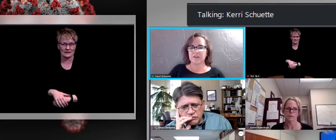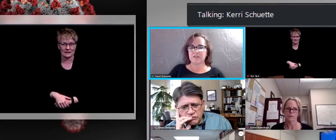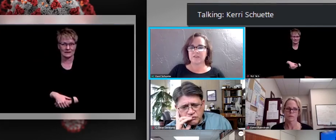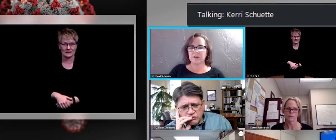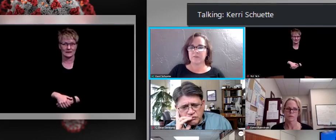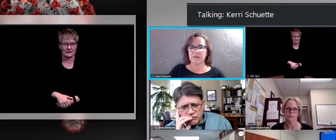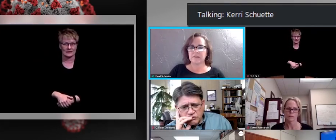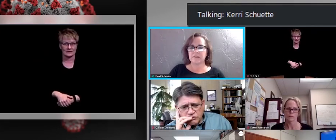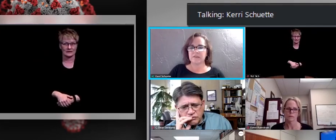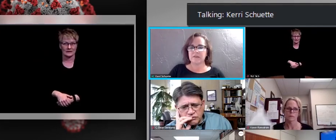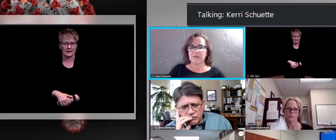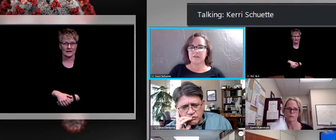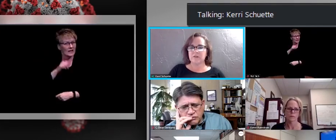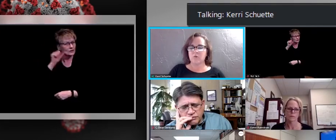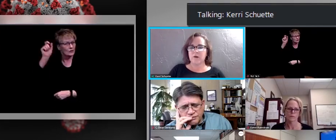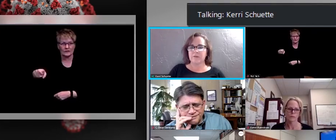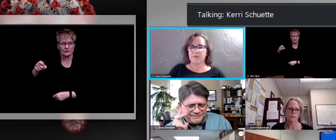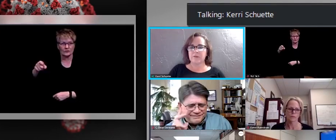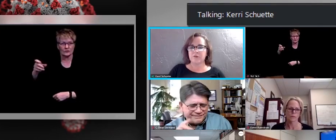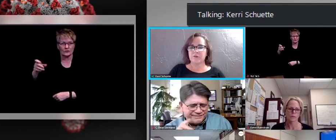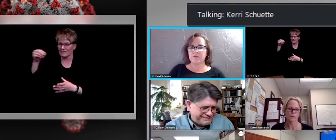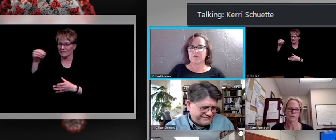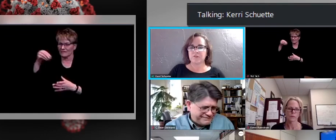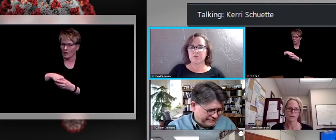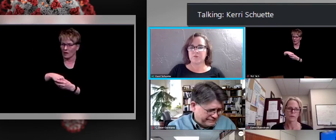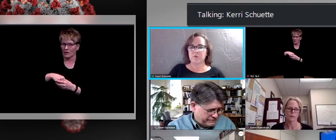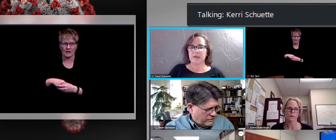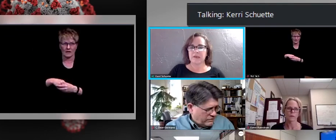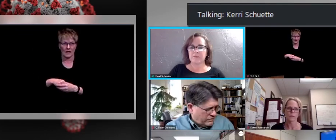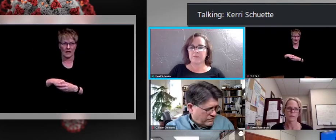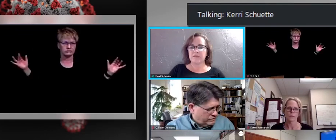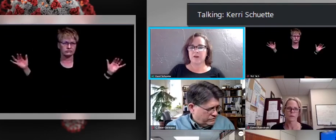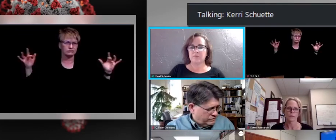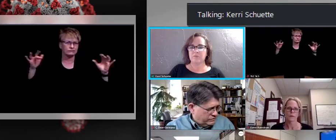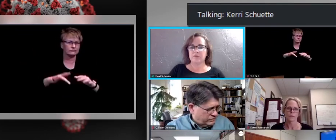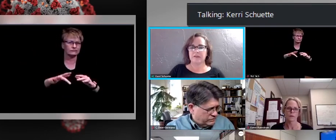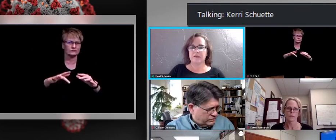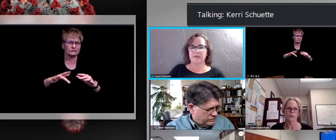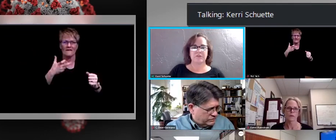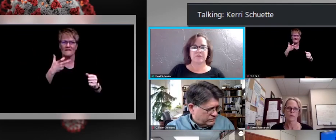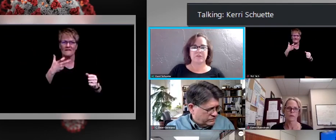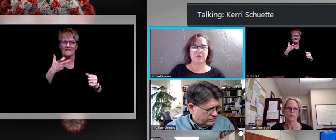vaccination experiment? Why the big push for swabbing by PCR and